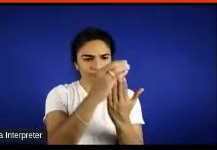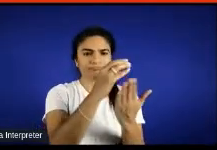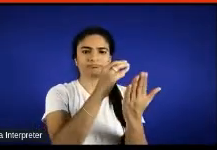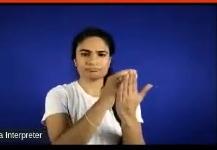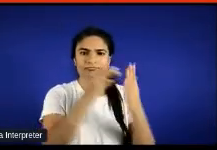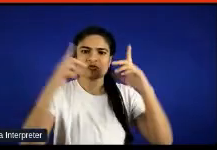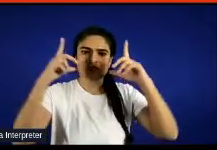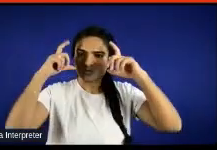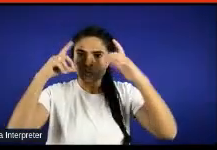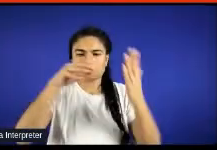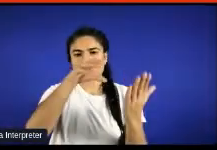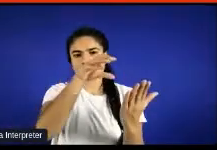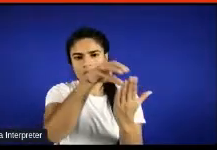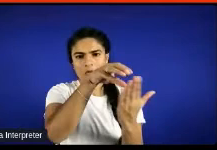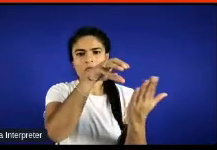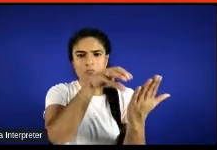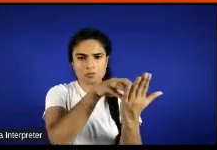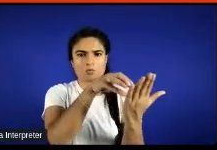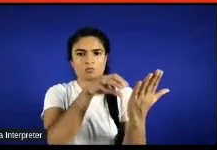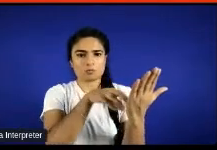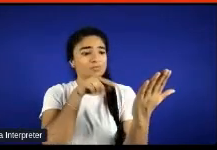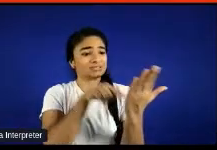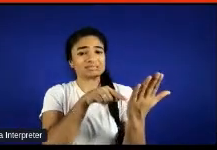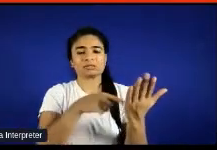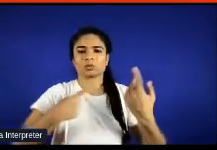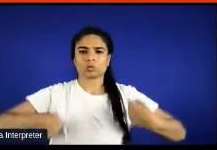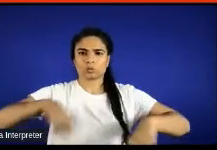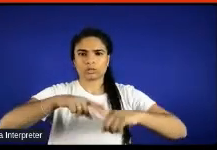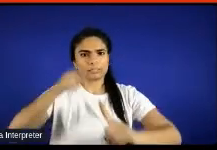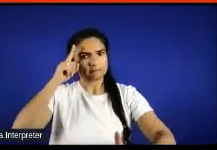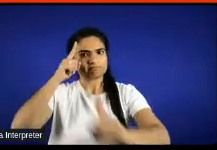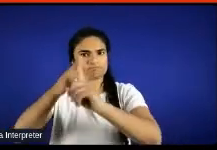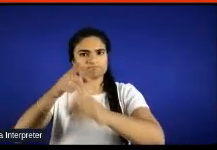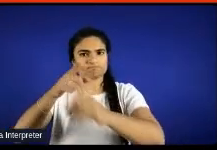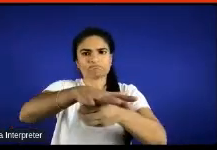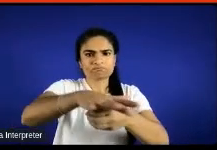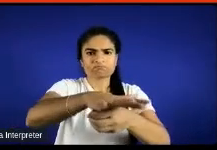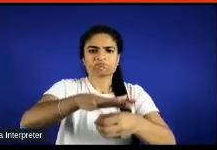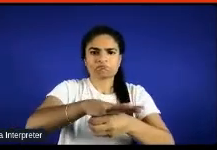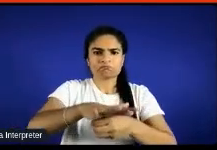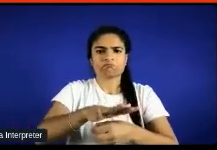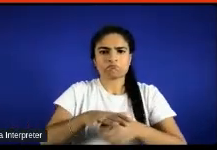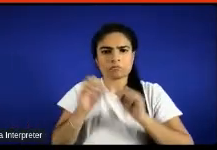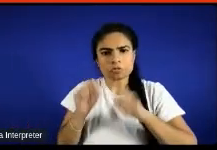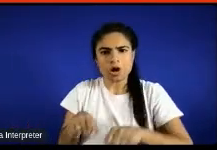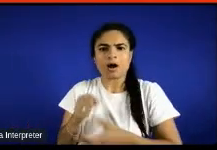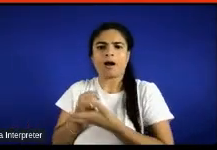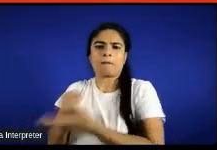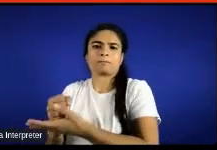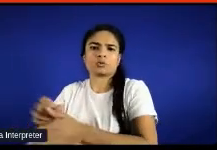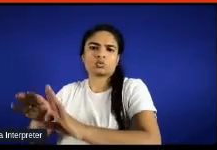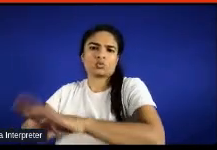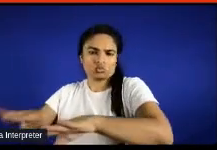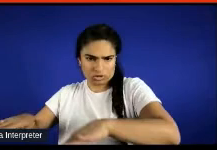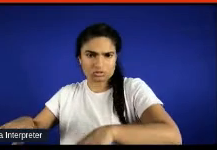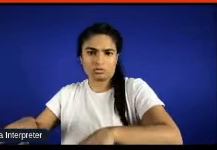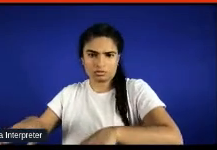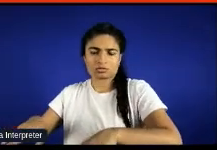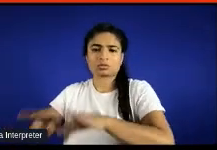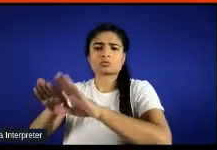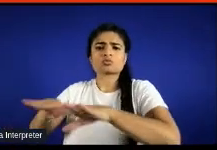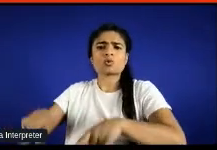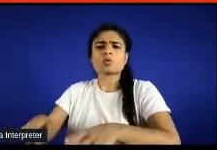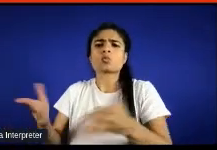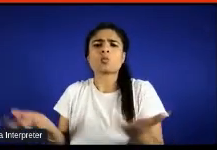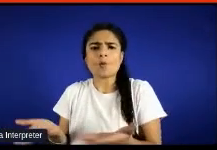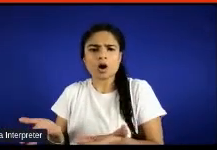I said, the values and the missions that Save the Children is having. So in this, but as I said earlier as well,